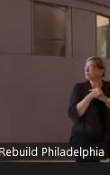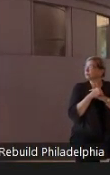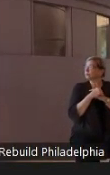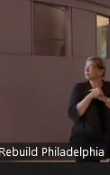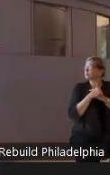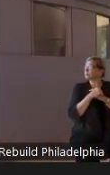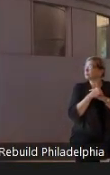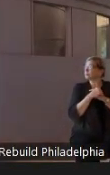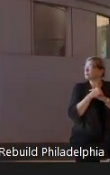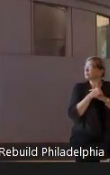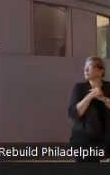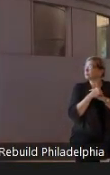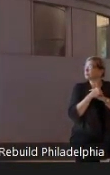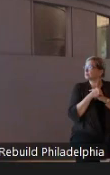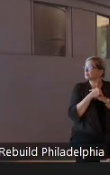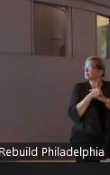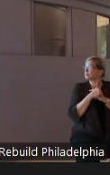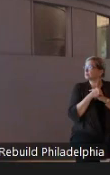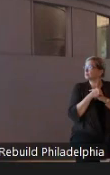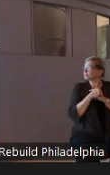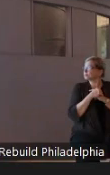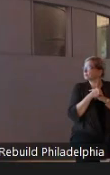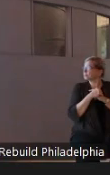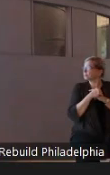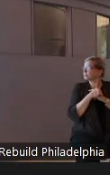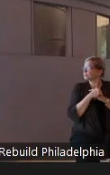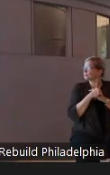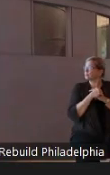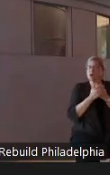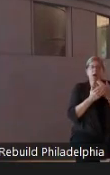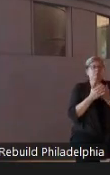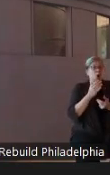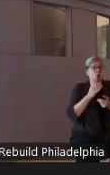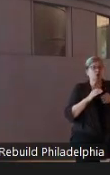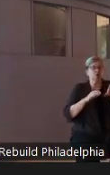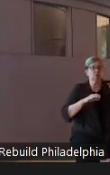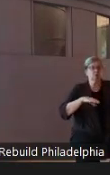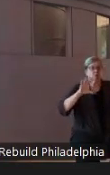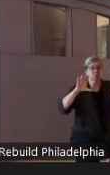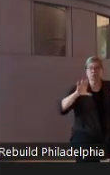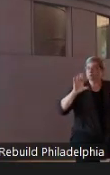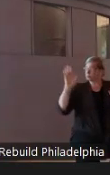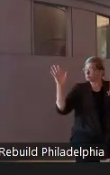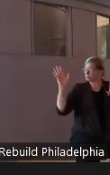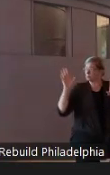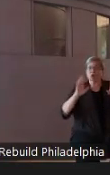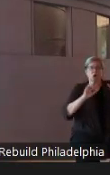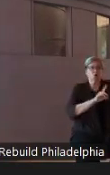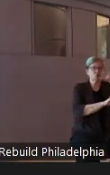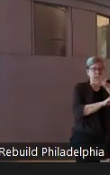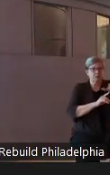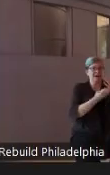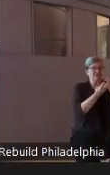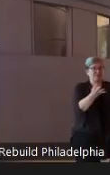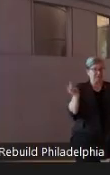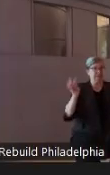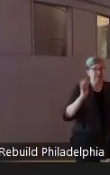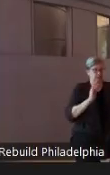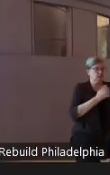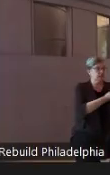to the plan, please. Okay, so both of the options are surrounded by a